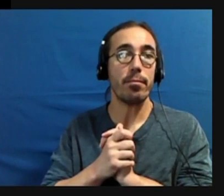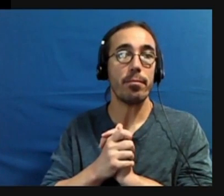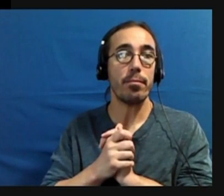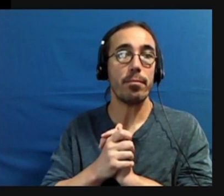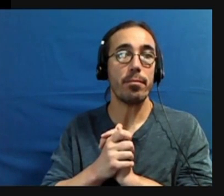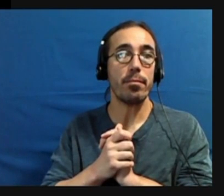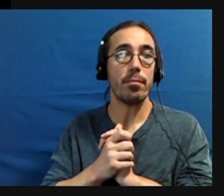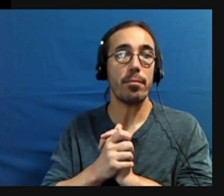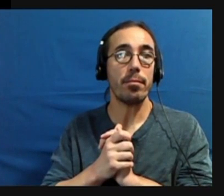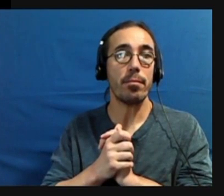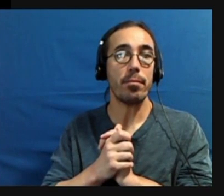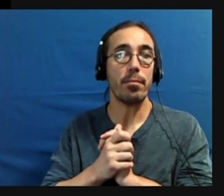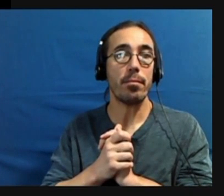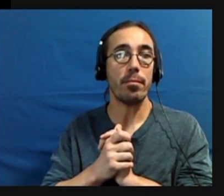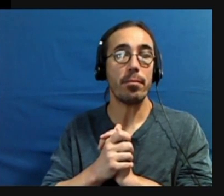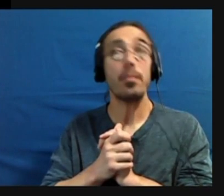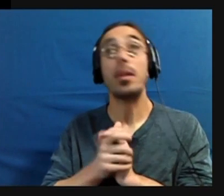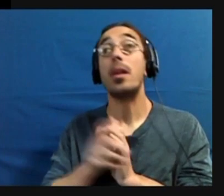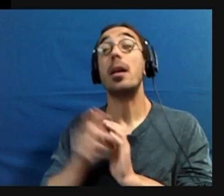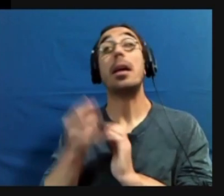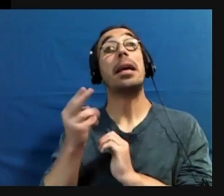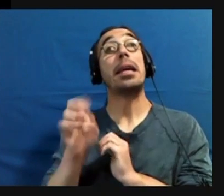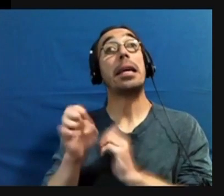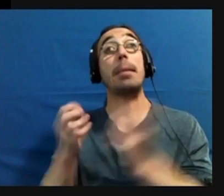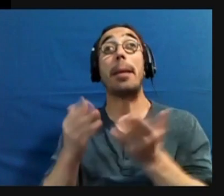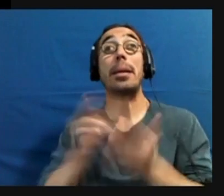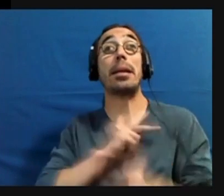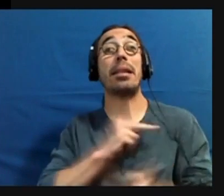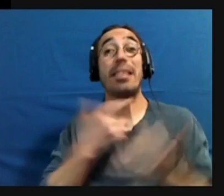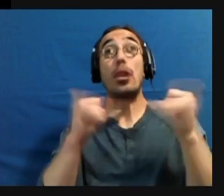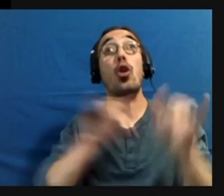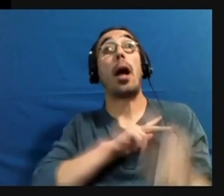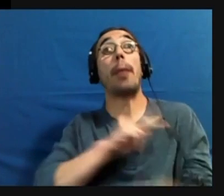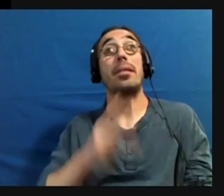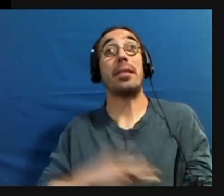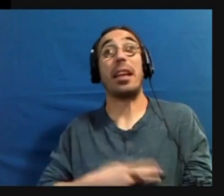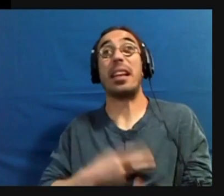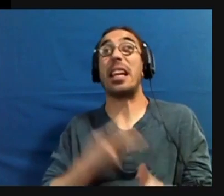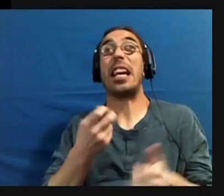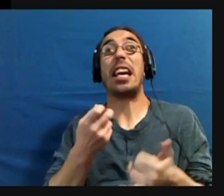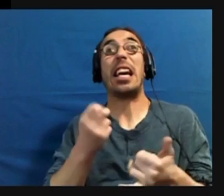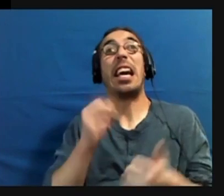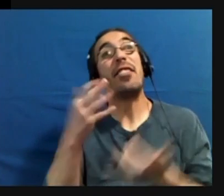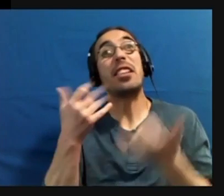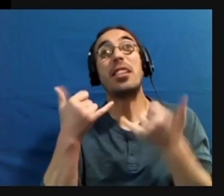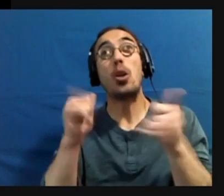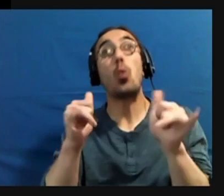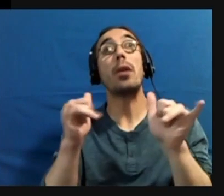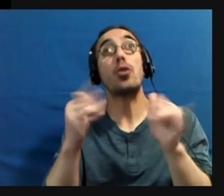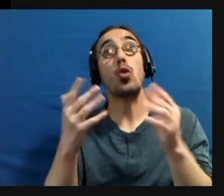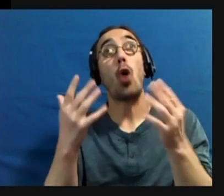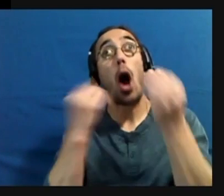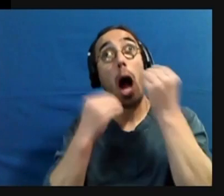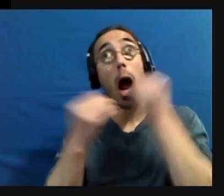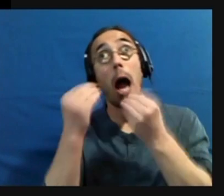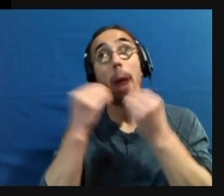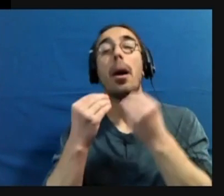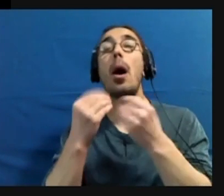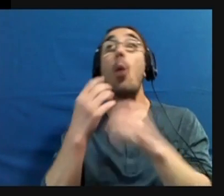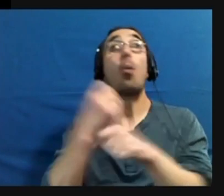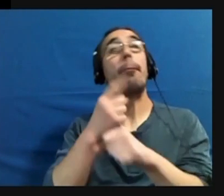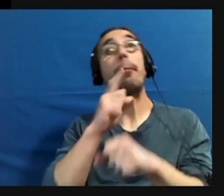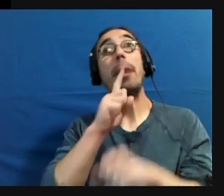he may still be upset with himself for not being able to do that. And so I want to have that. I want to make sure that we're giving that space